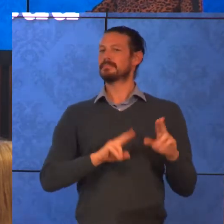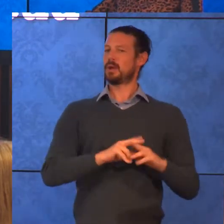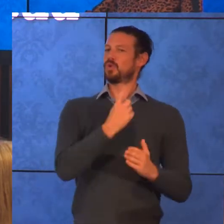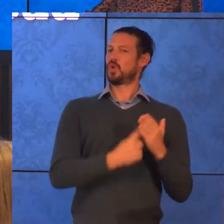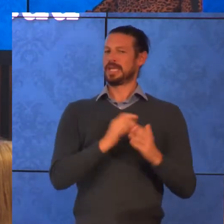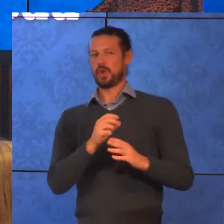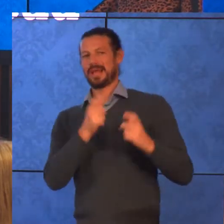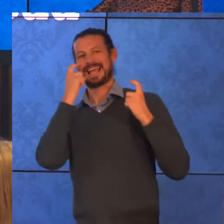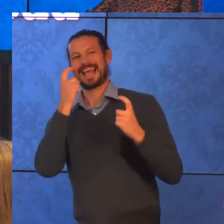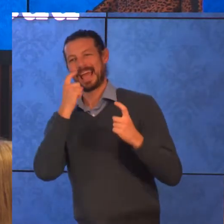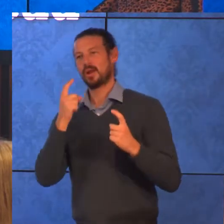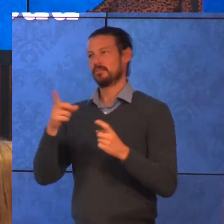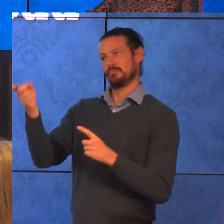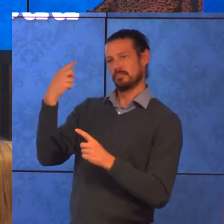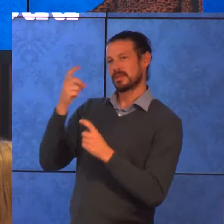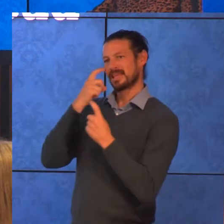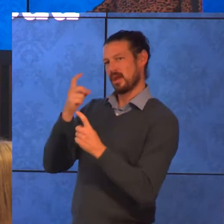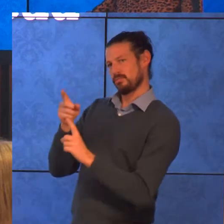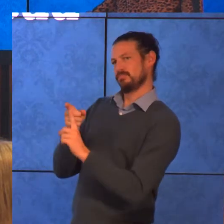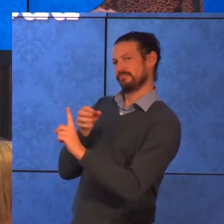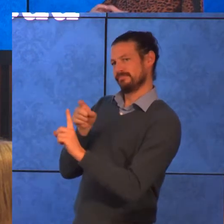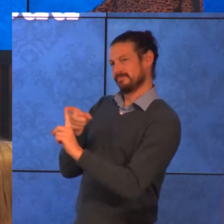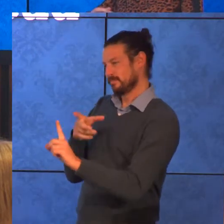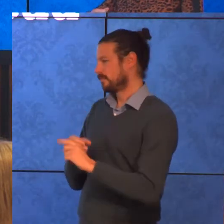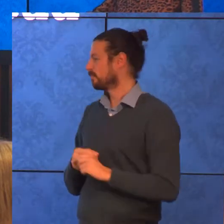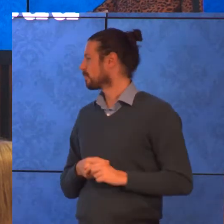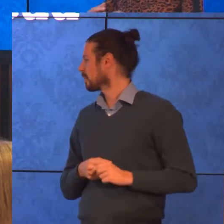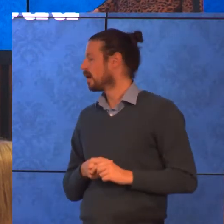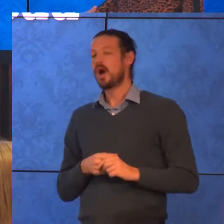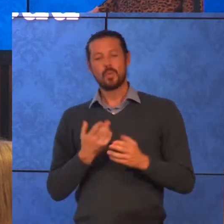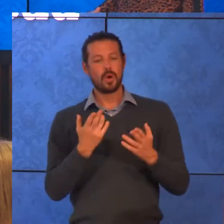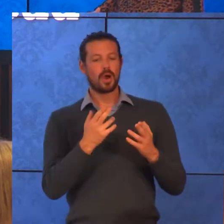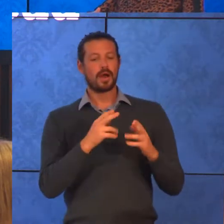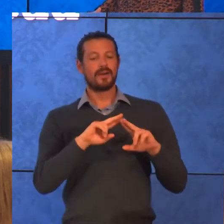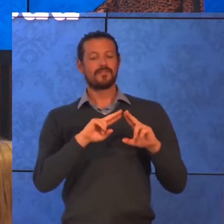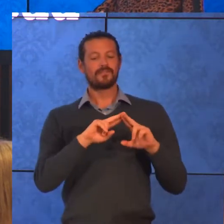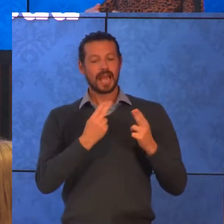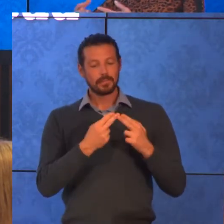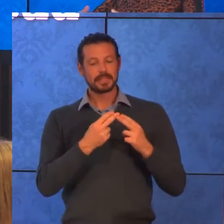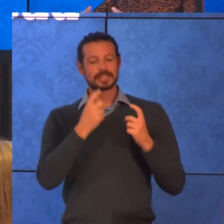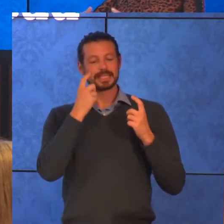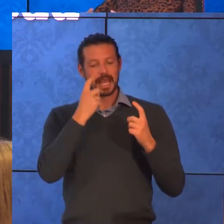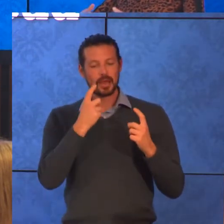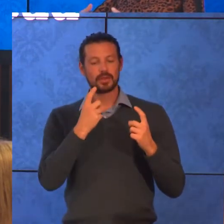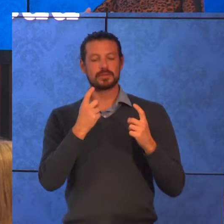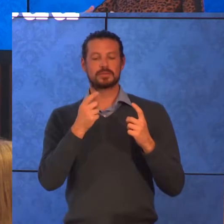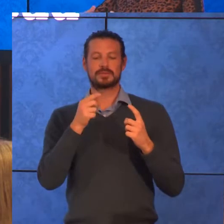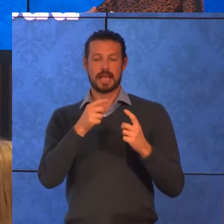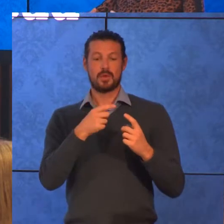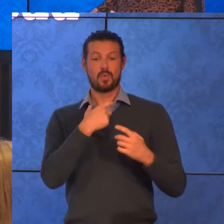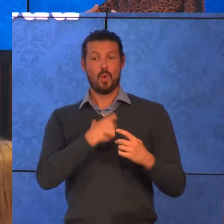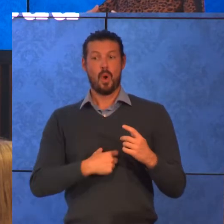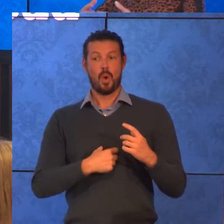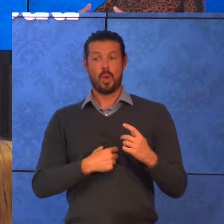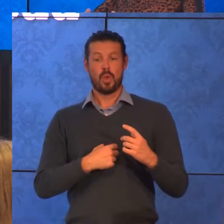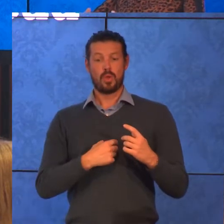question. And the first thing I should say is that the role of families and carers and others in a participant's